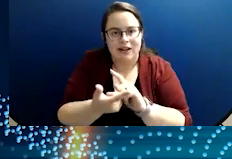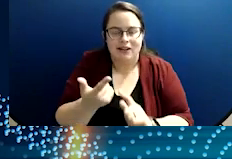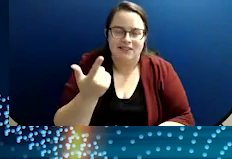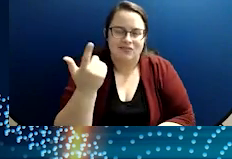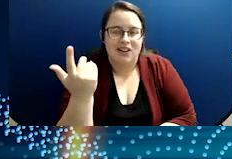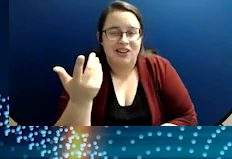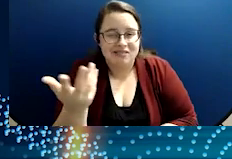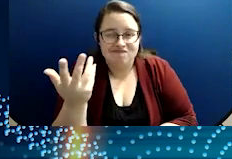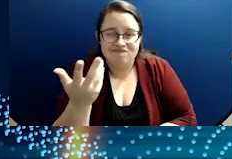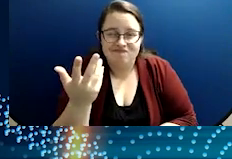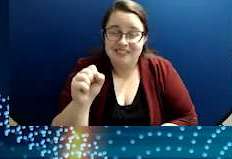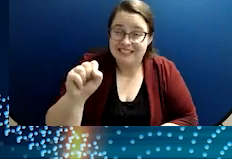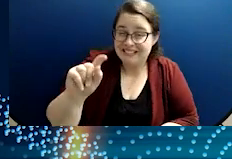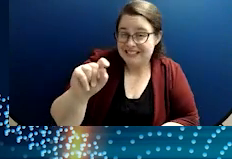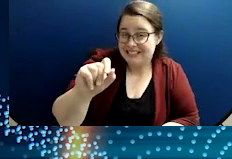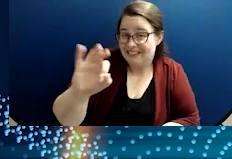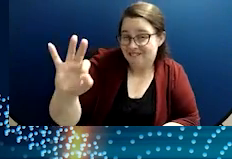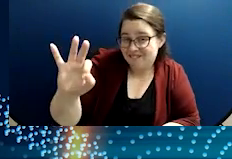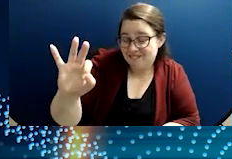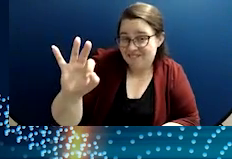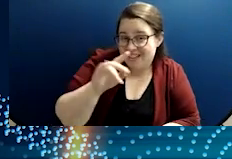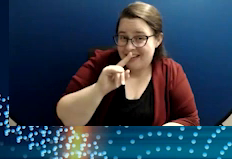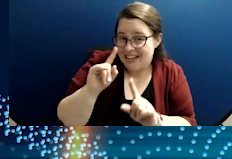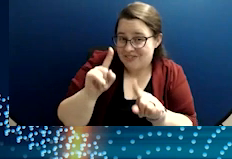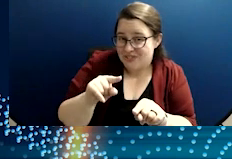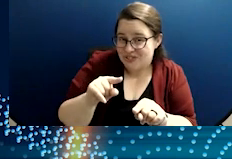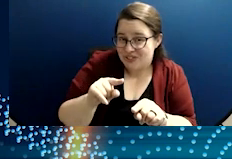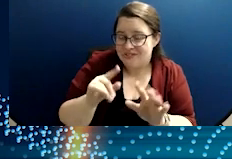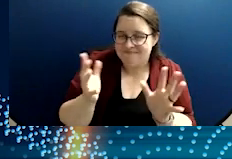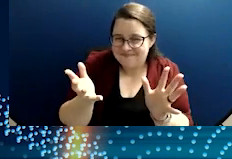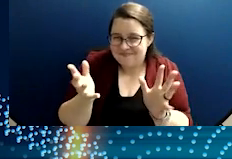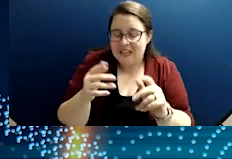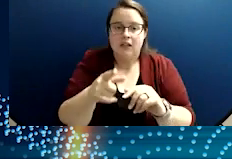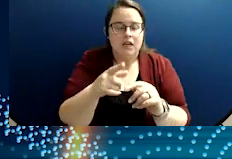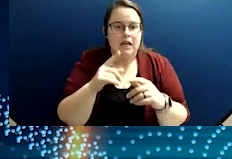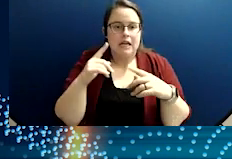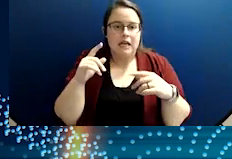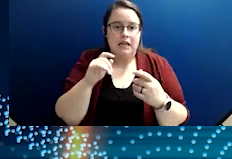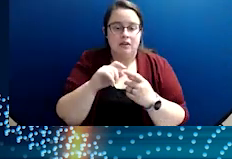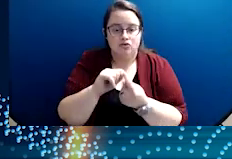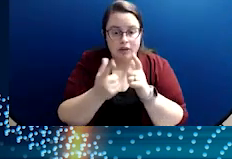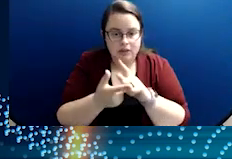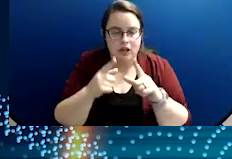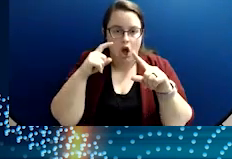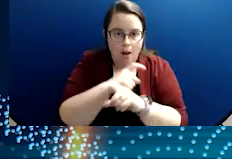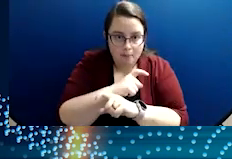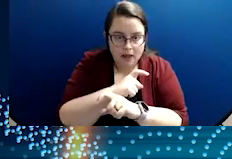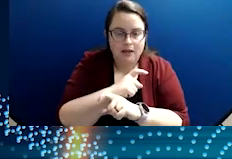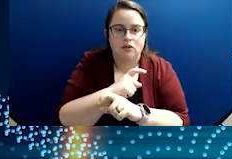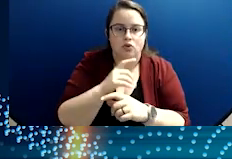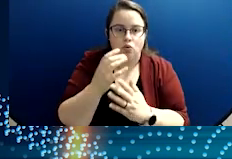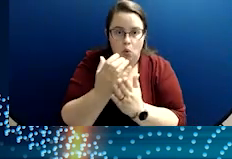describe it, very stiff kind of answer. It effortlessly translates complex course material, instructions to the students' native languages.